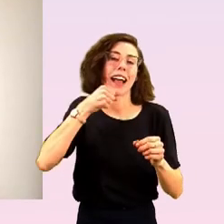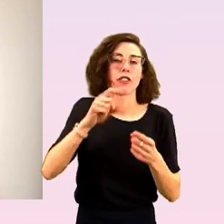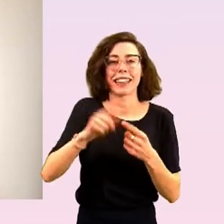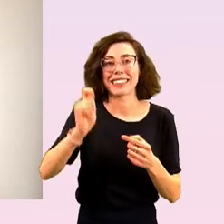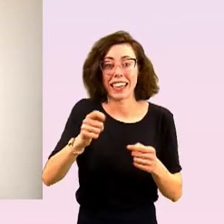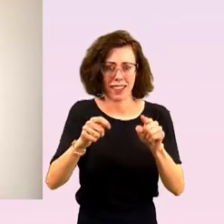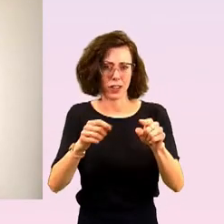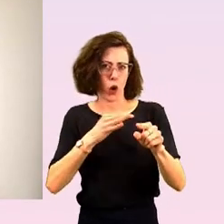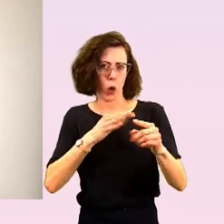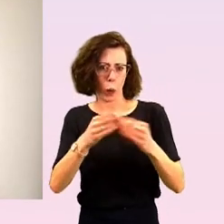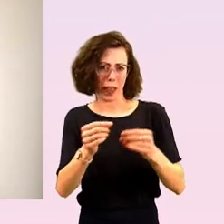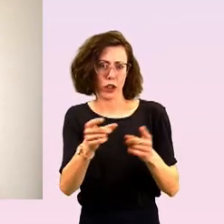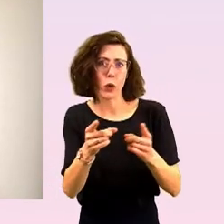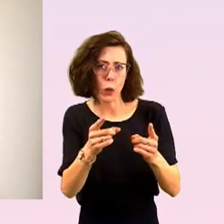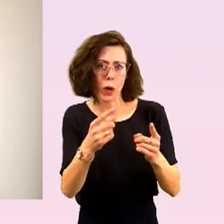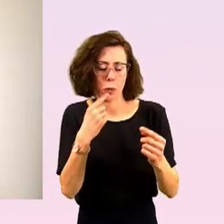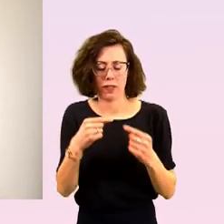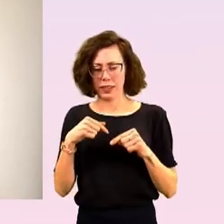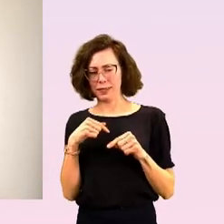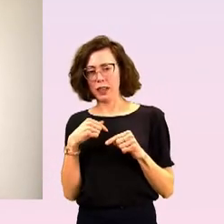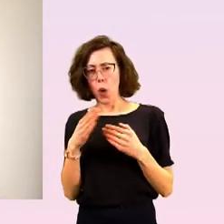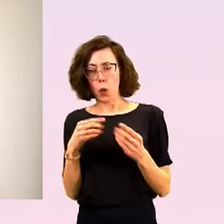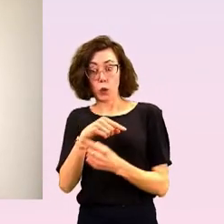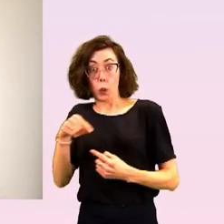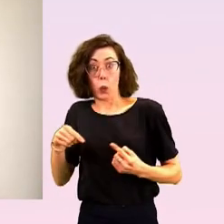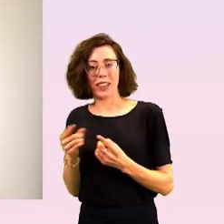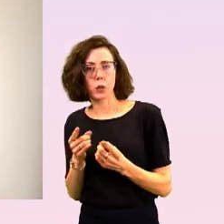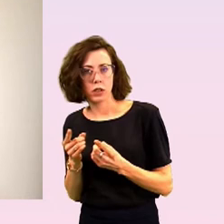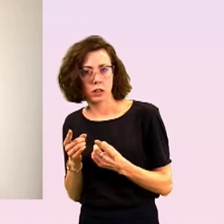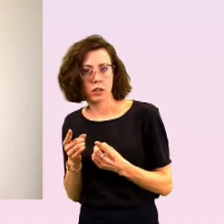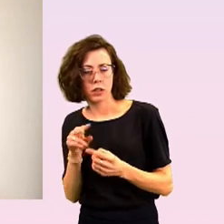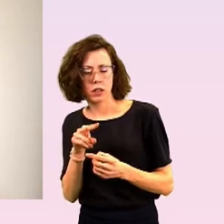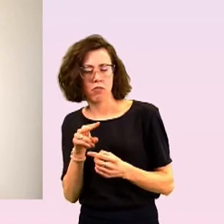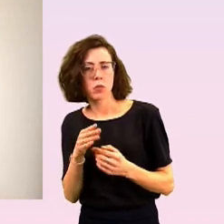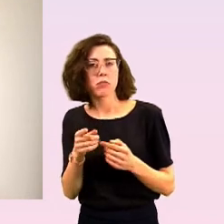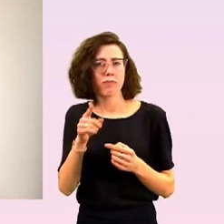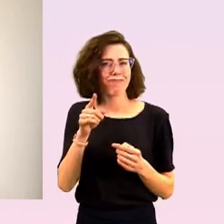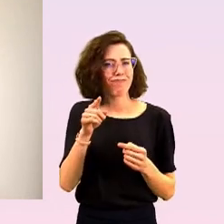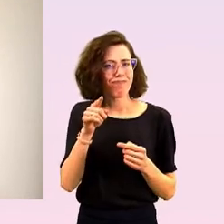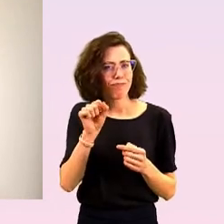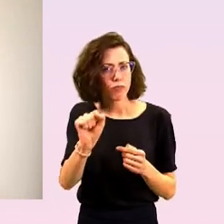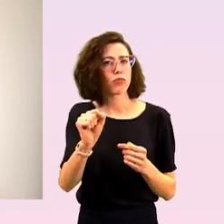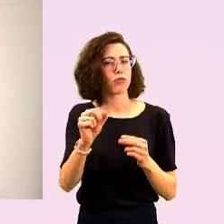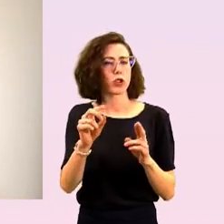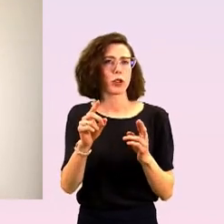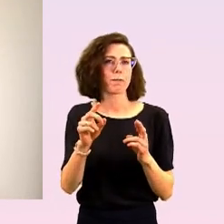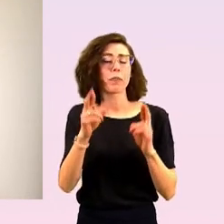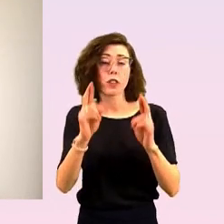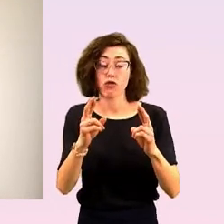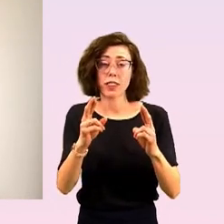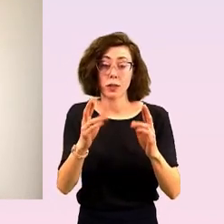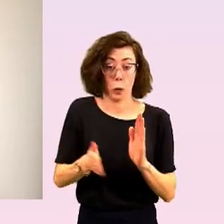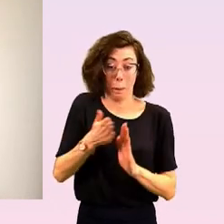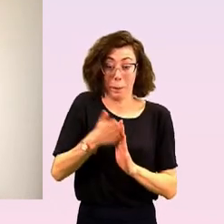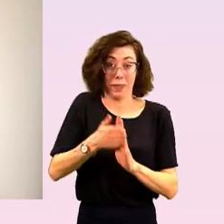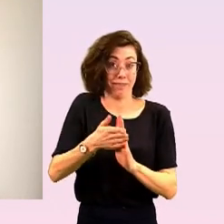are we doing? And, you know, and stakeholders ask the same questions. And I think you're right, you build up that momentum. I mean, certainly, you